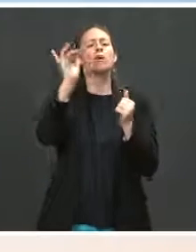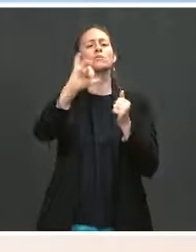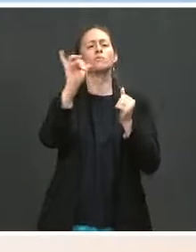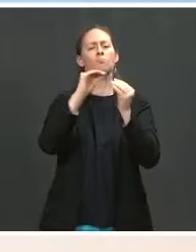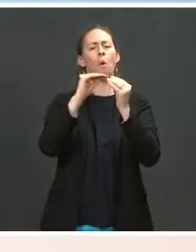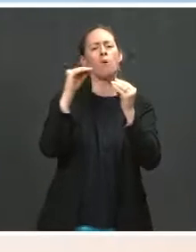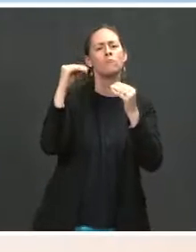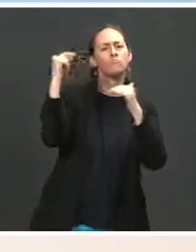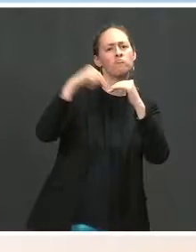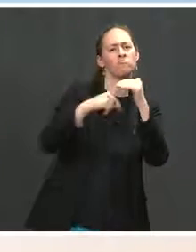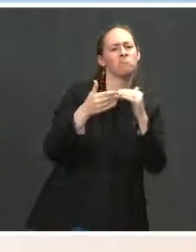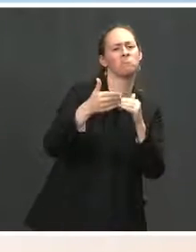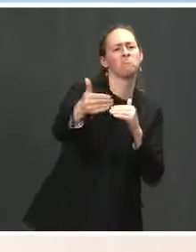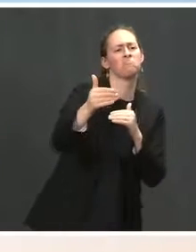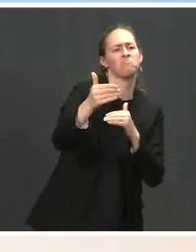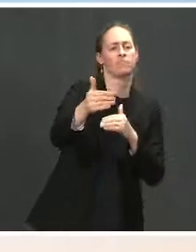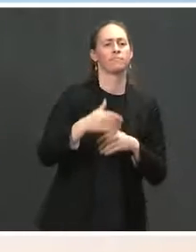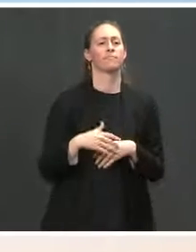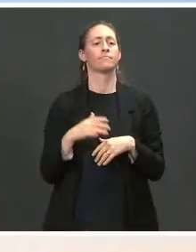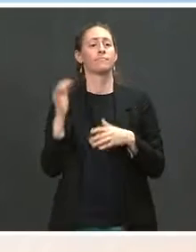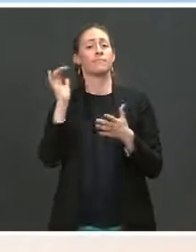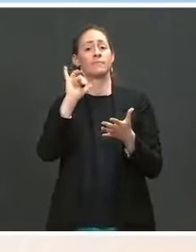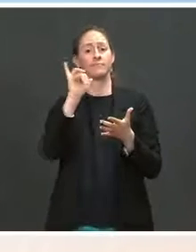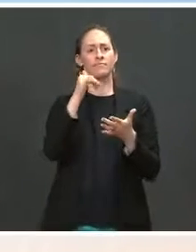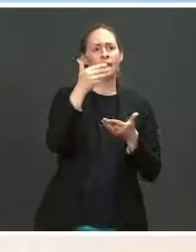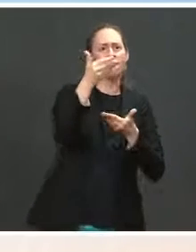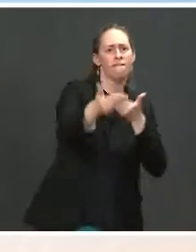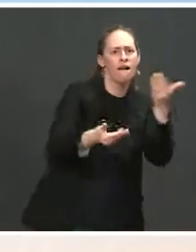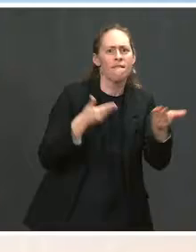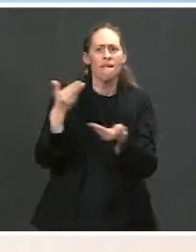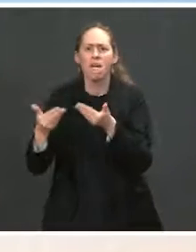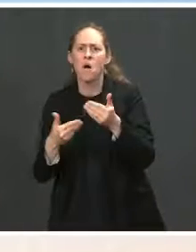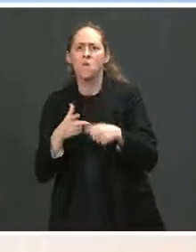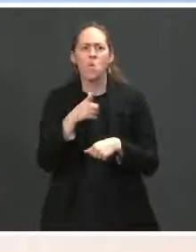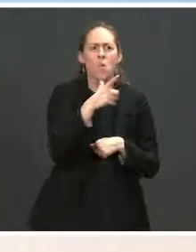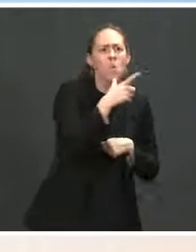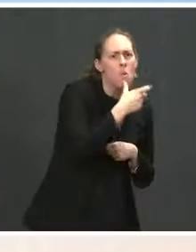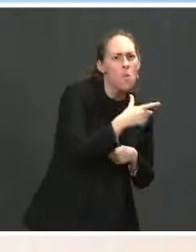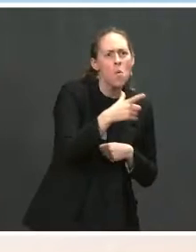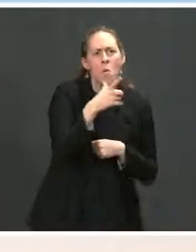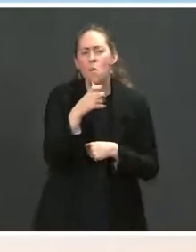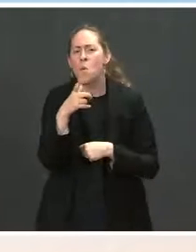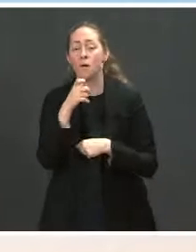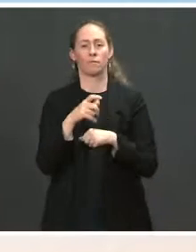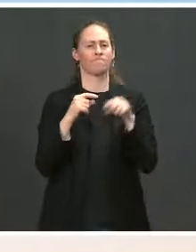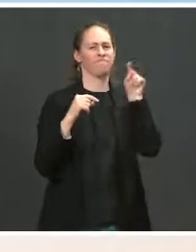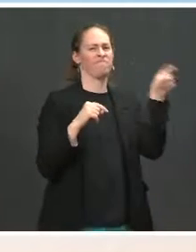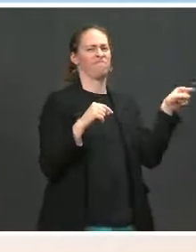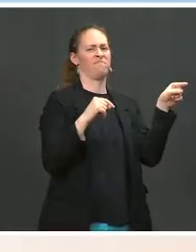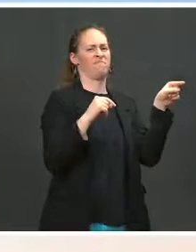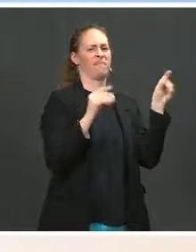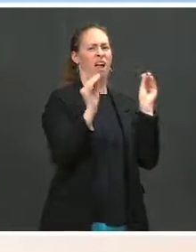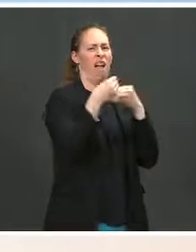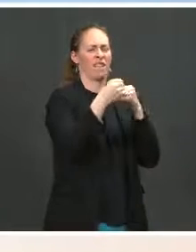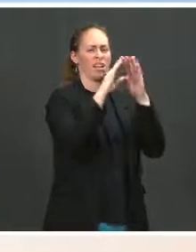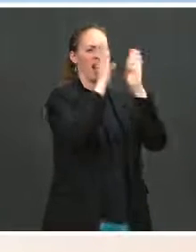of invitations, that certainly would be handled by the Speaker's office, and so I'd point you to them. And